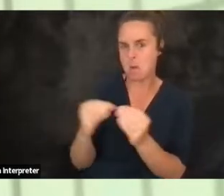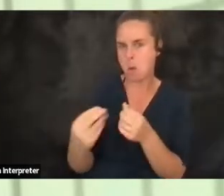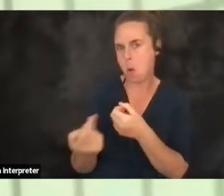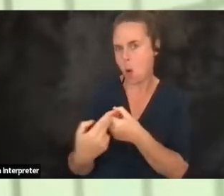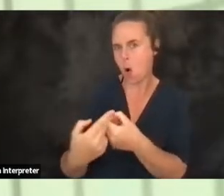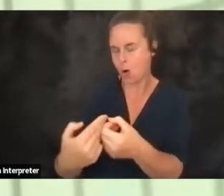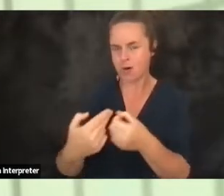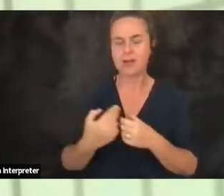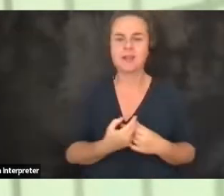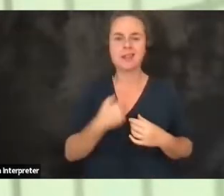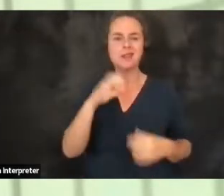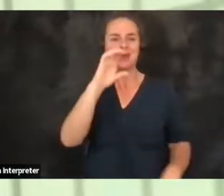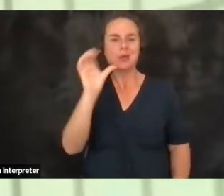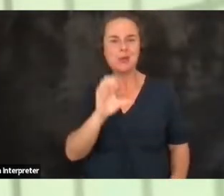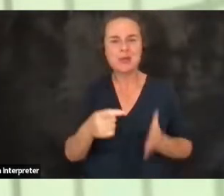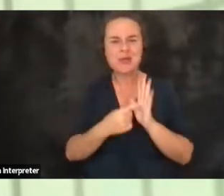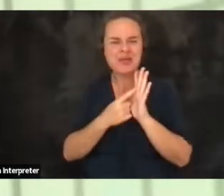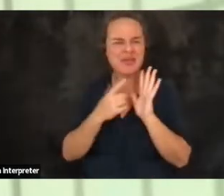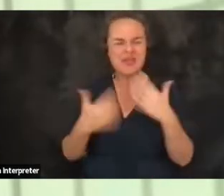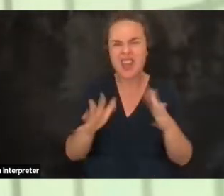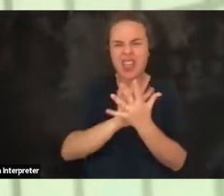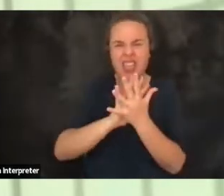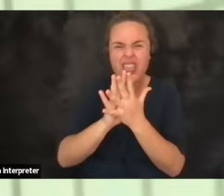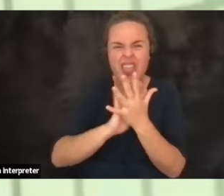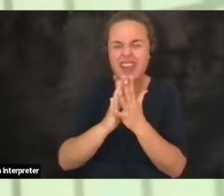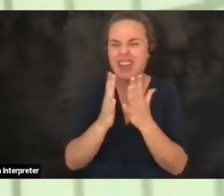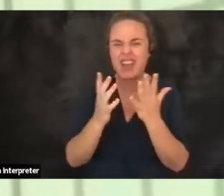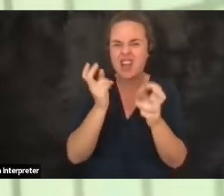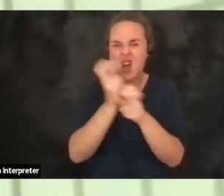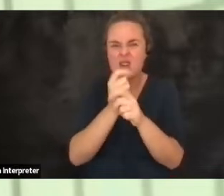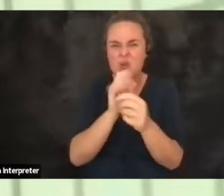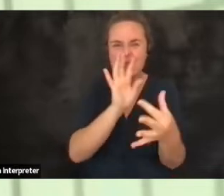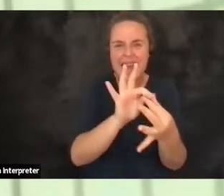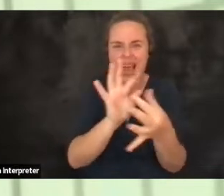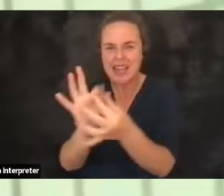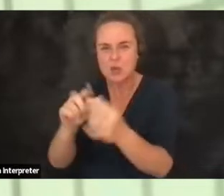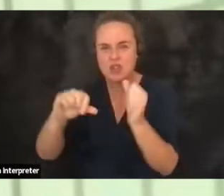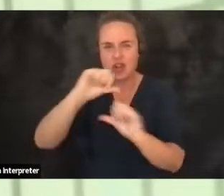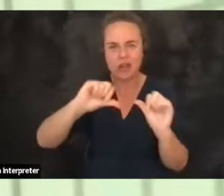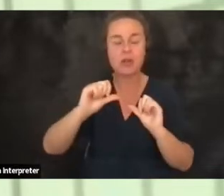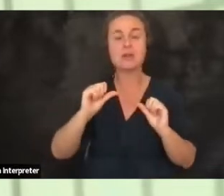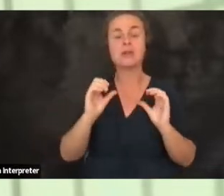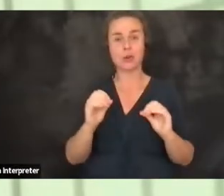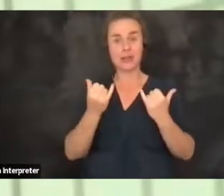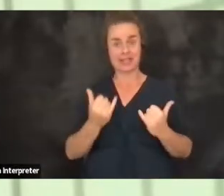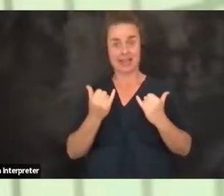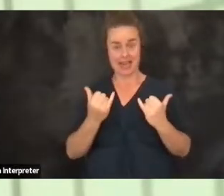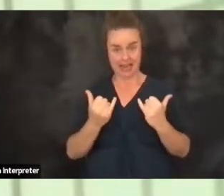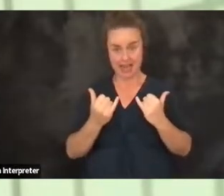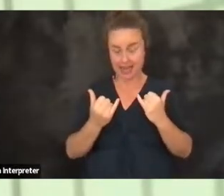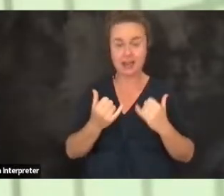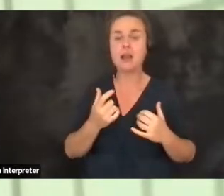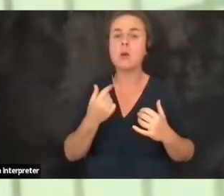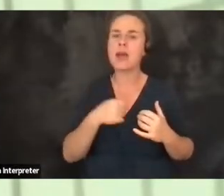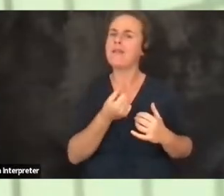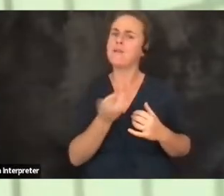be a little tight and hard to connect with each other. So with that in mind, we have a couple of changes this time around that I